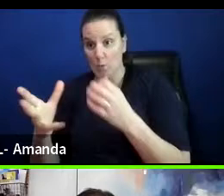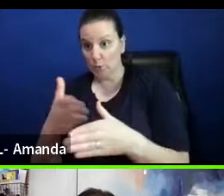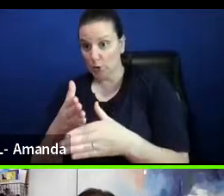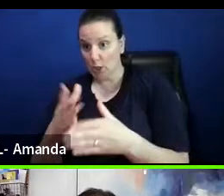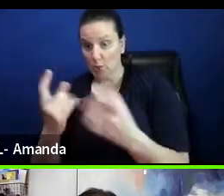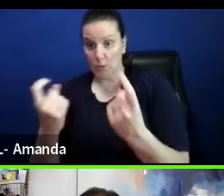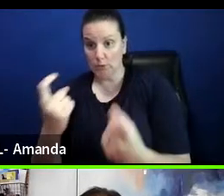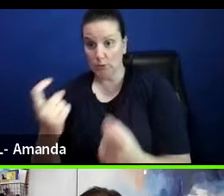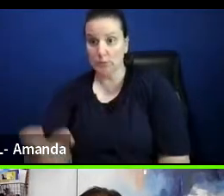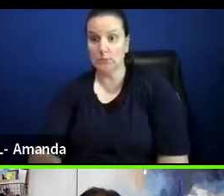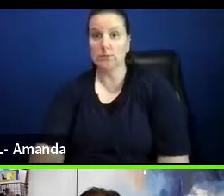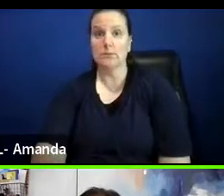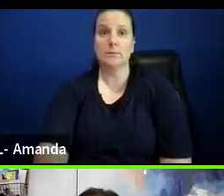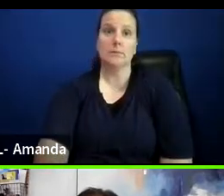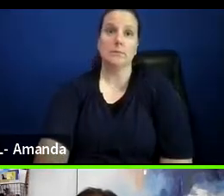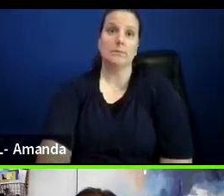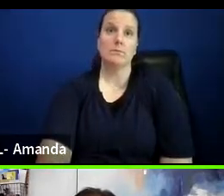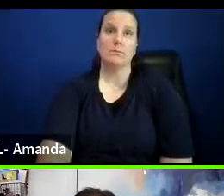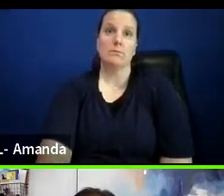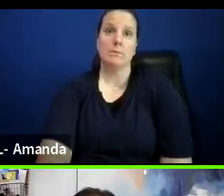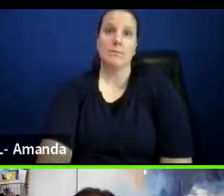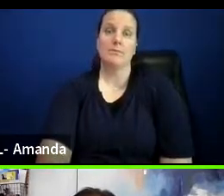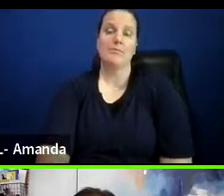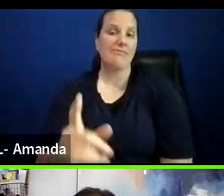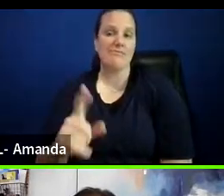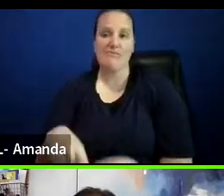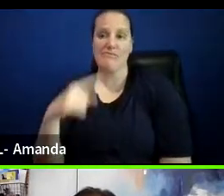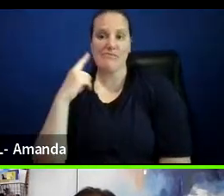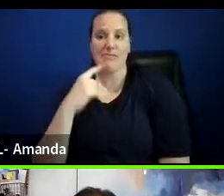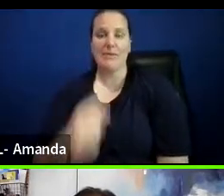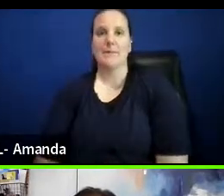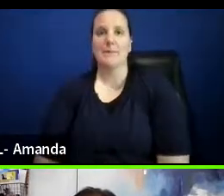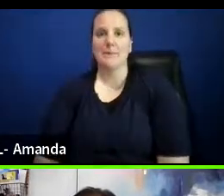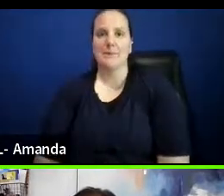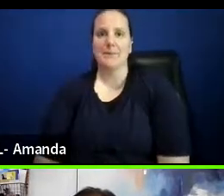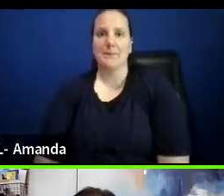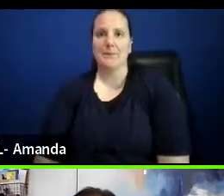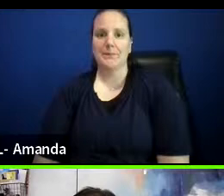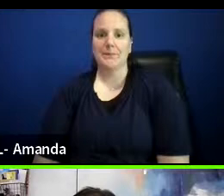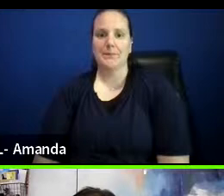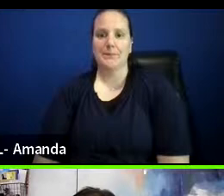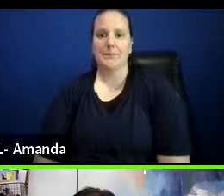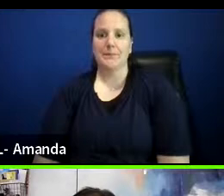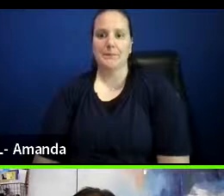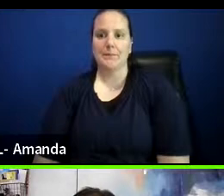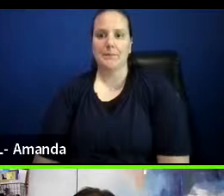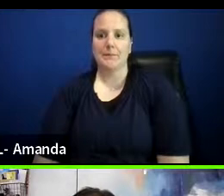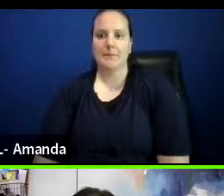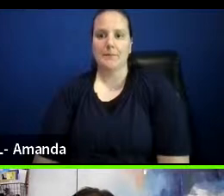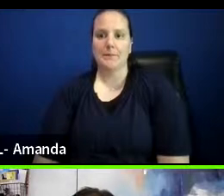Questions? I can't hear you though. Let me see.